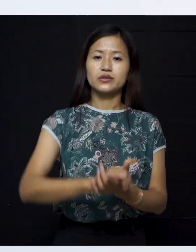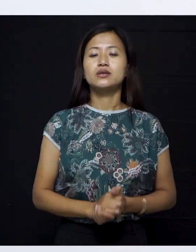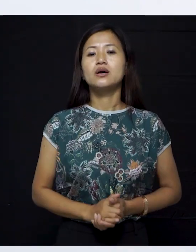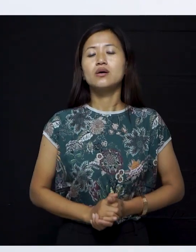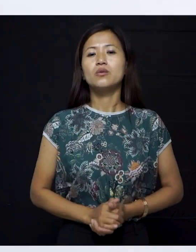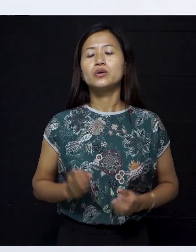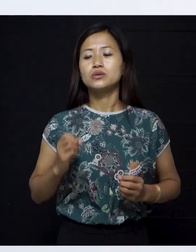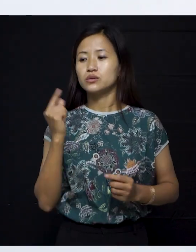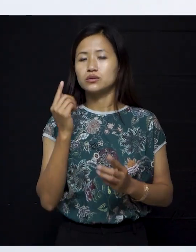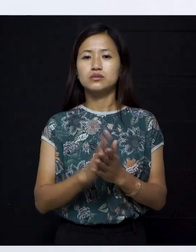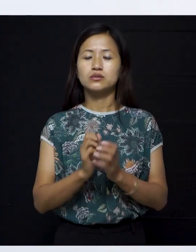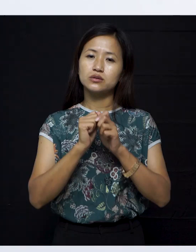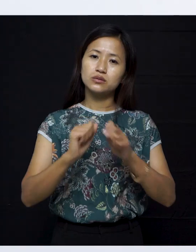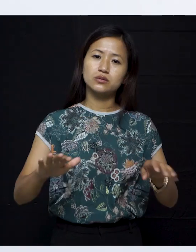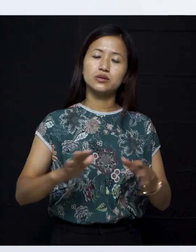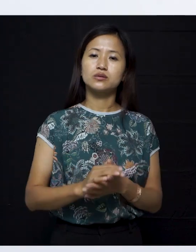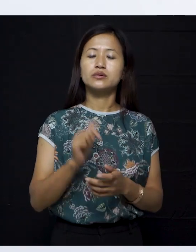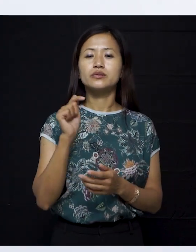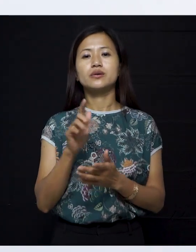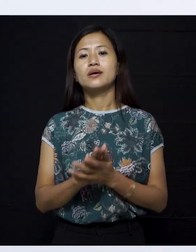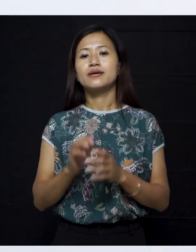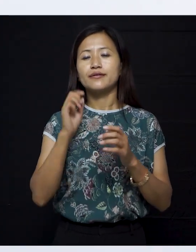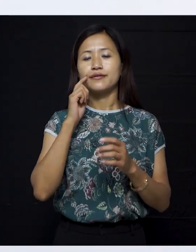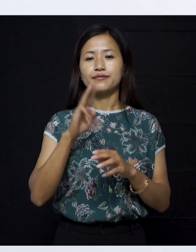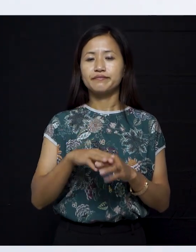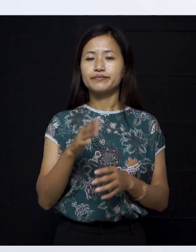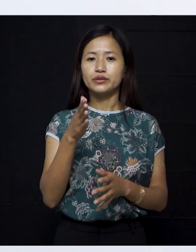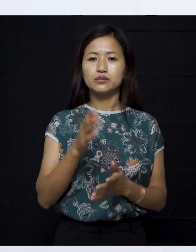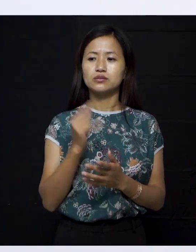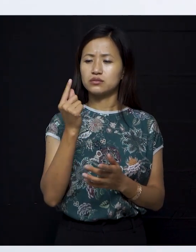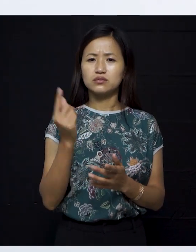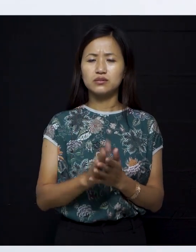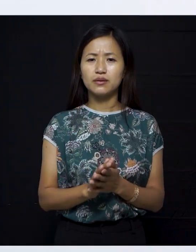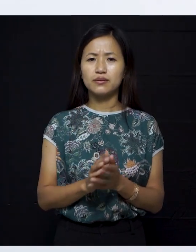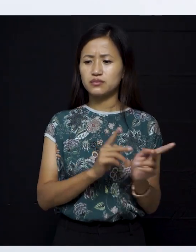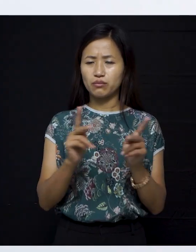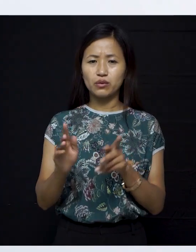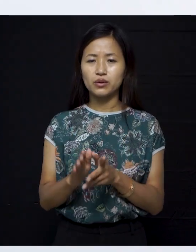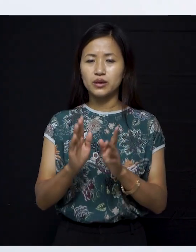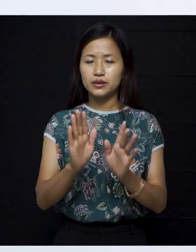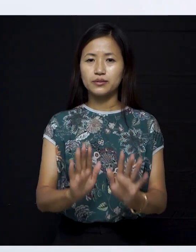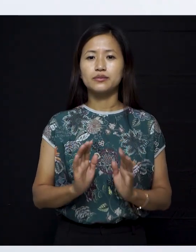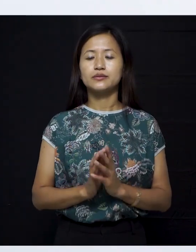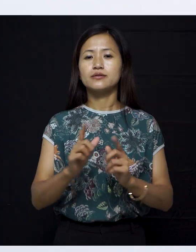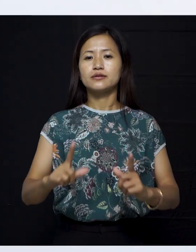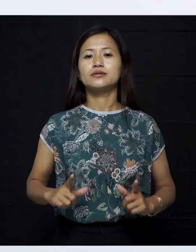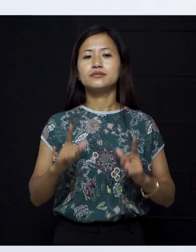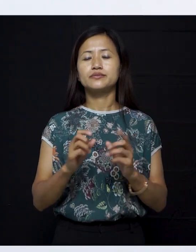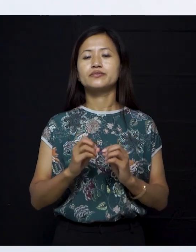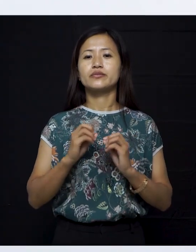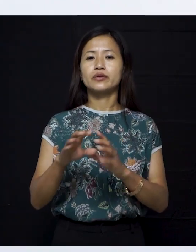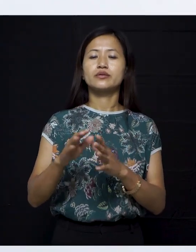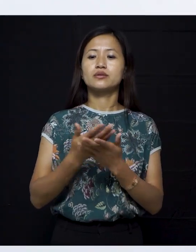the extreme, it might destroy you. And if not, if you use it properly, it might be a life-saving thing for you. This is